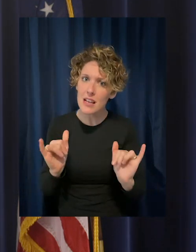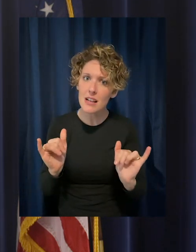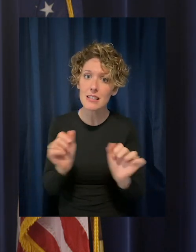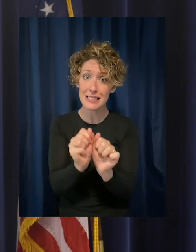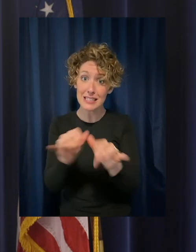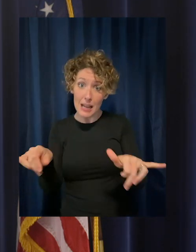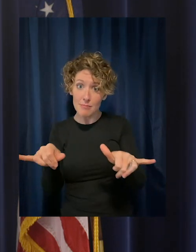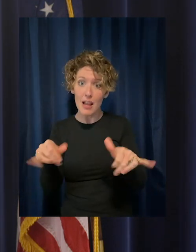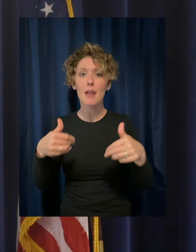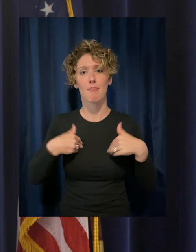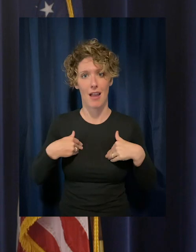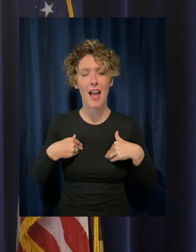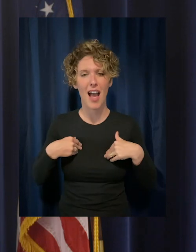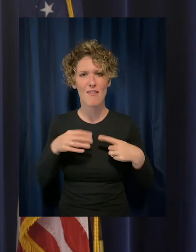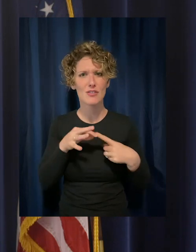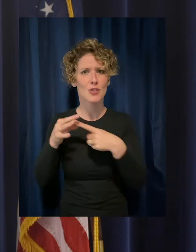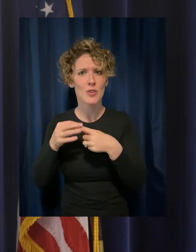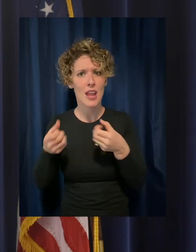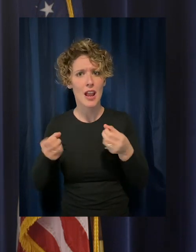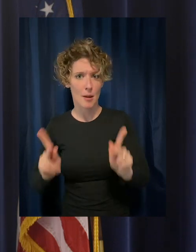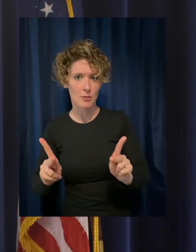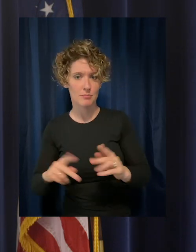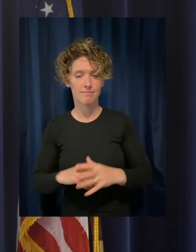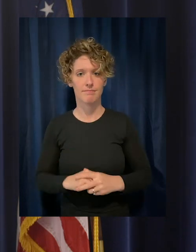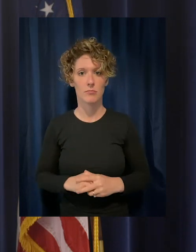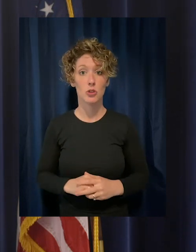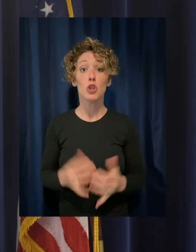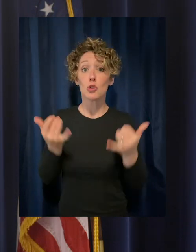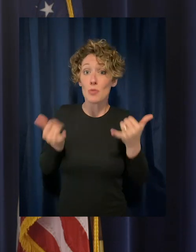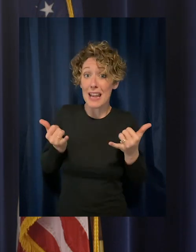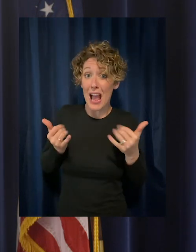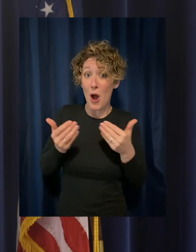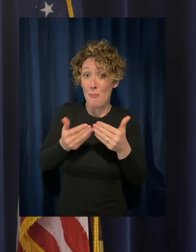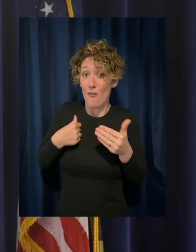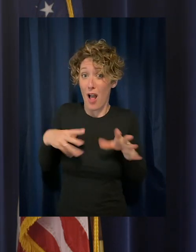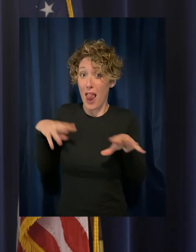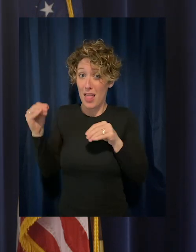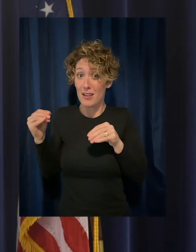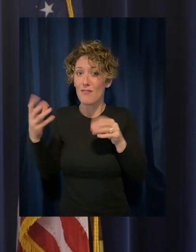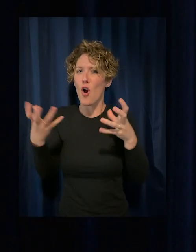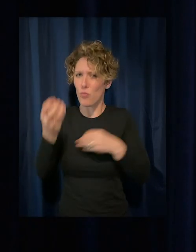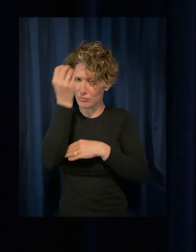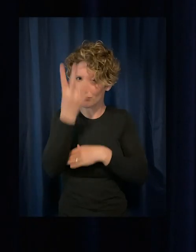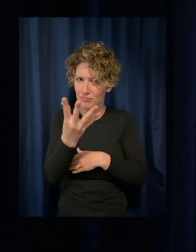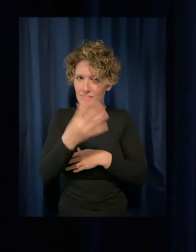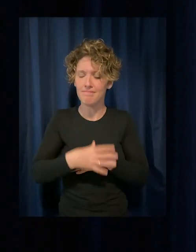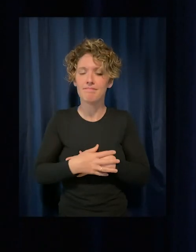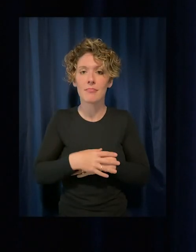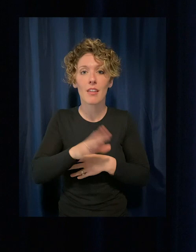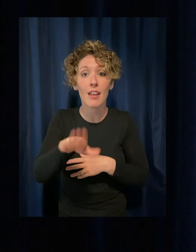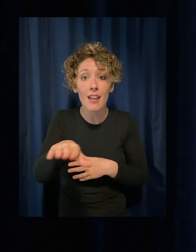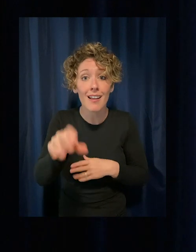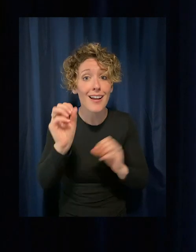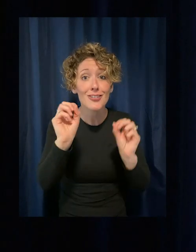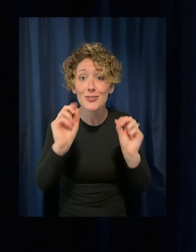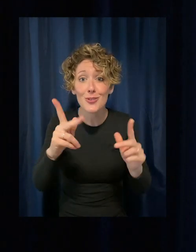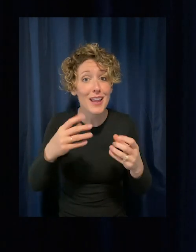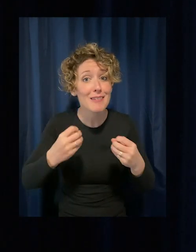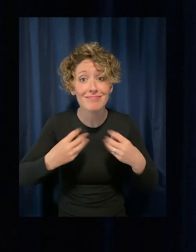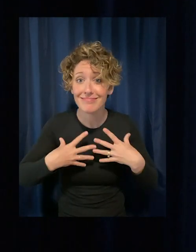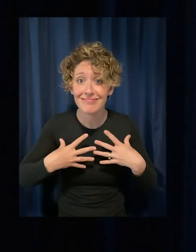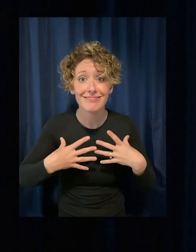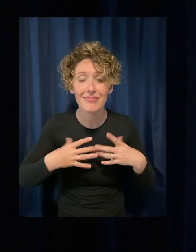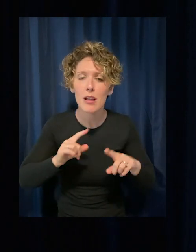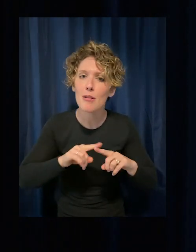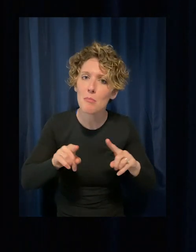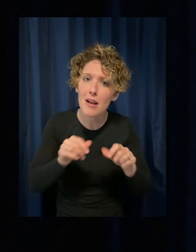Today, I would like to leave you, the class of 2020, with this. It is okay to be afraid, but you should also be excited. Times